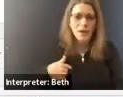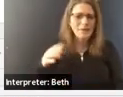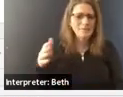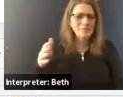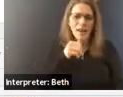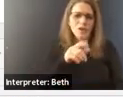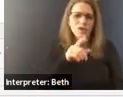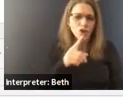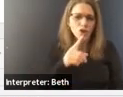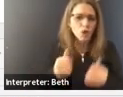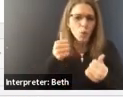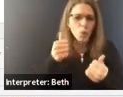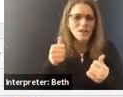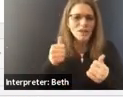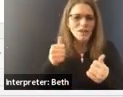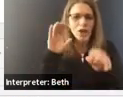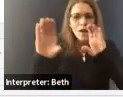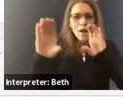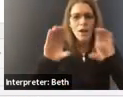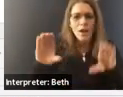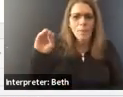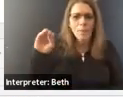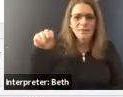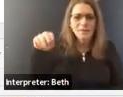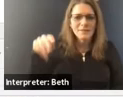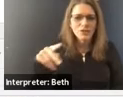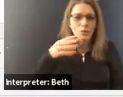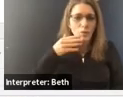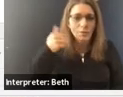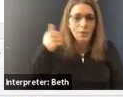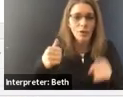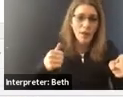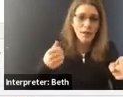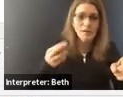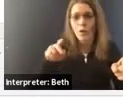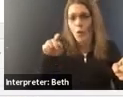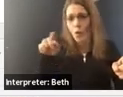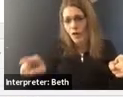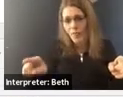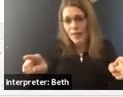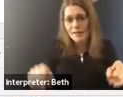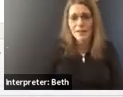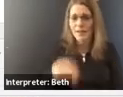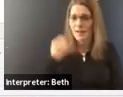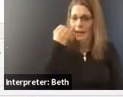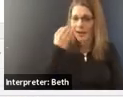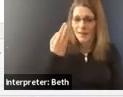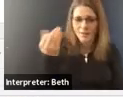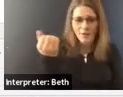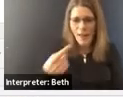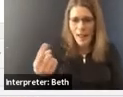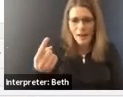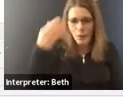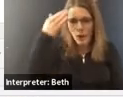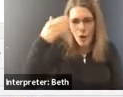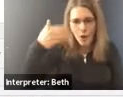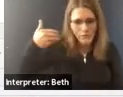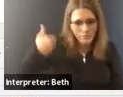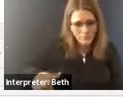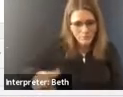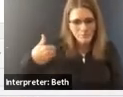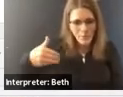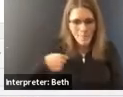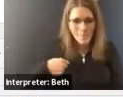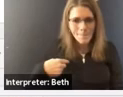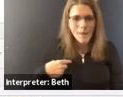way or going this way. If anybody knows me, why did I choose the